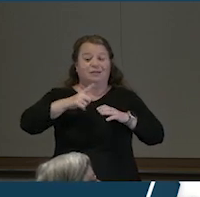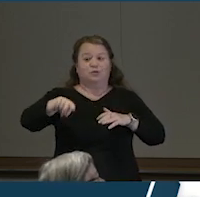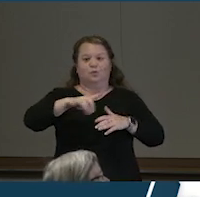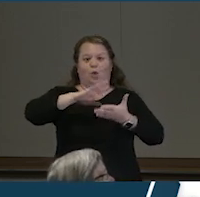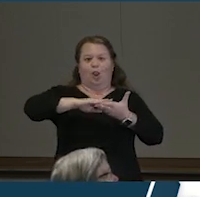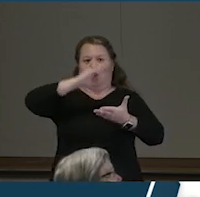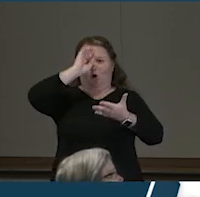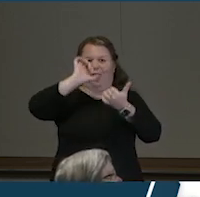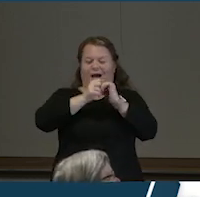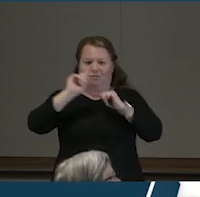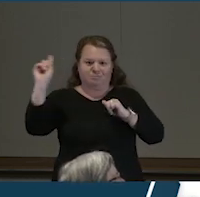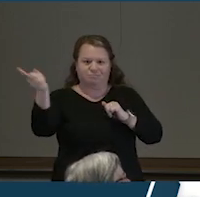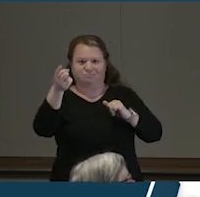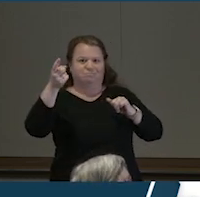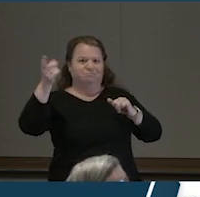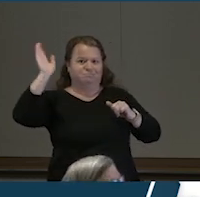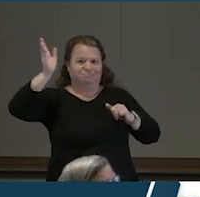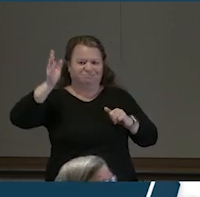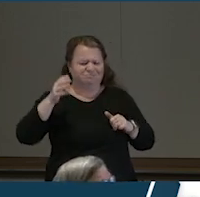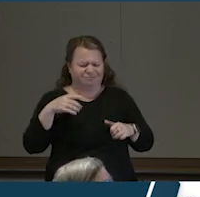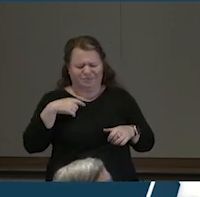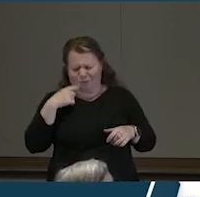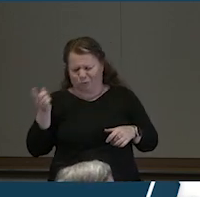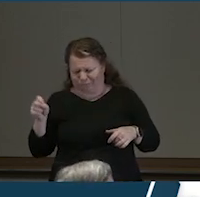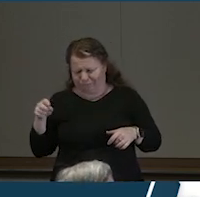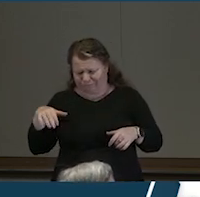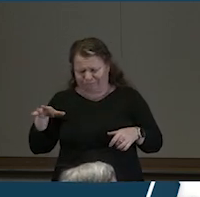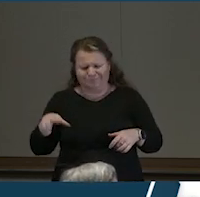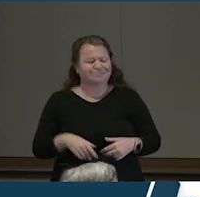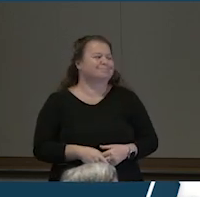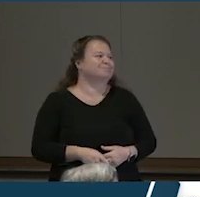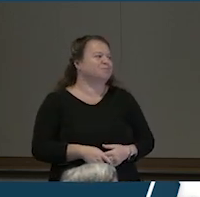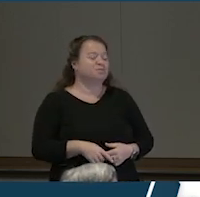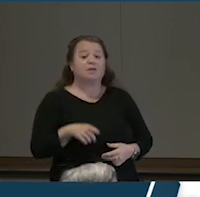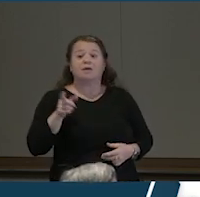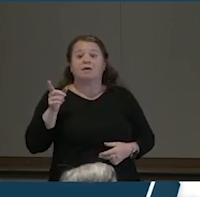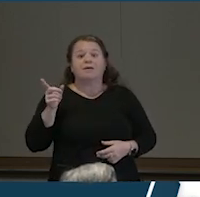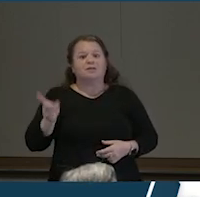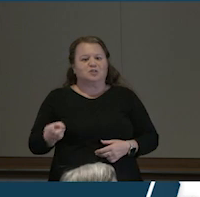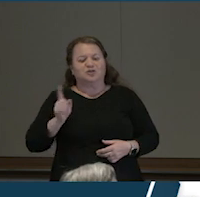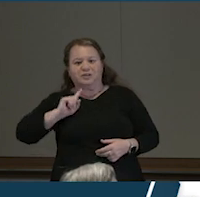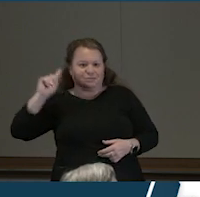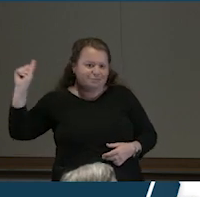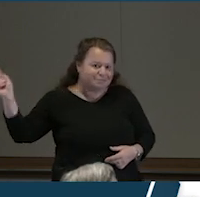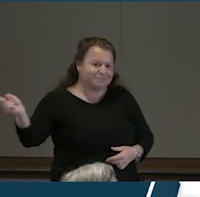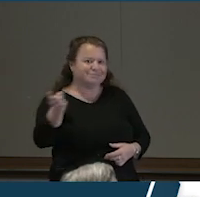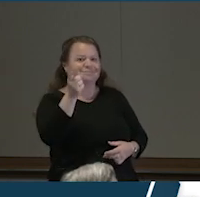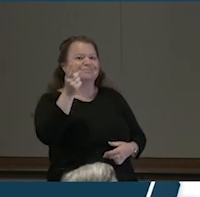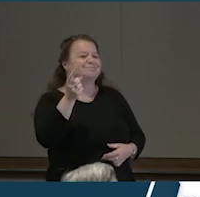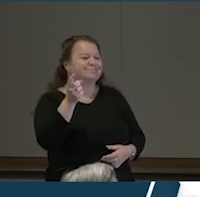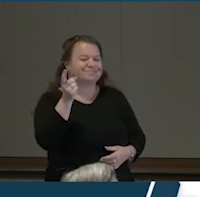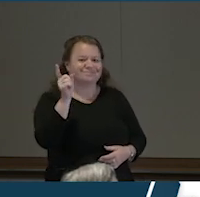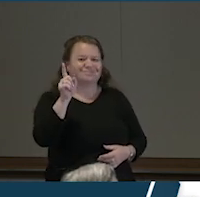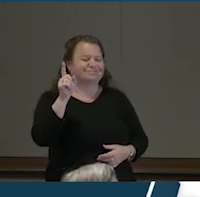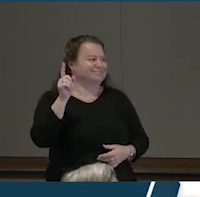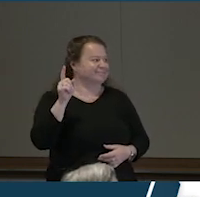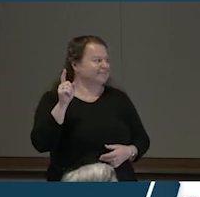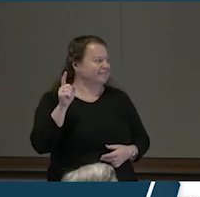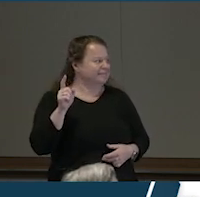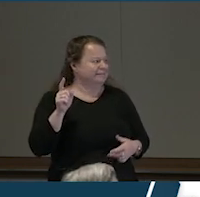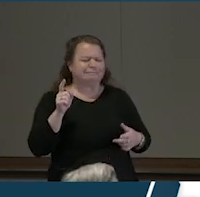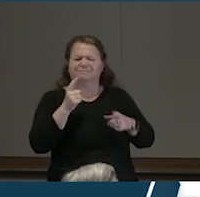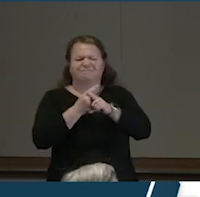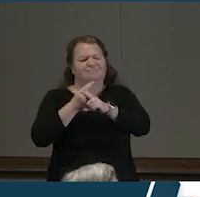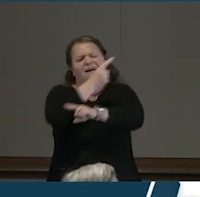this. I said, yes, oh my goodness, yes. And so she gets up there, and it was slightly off